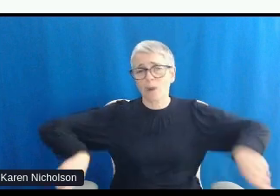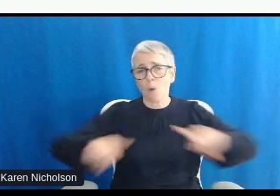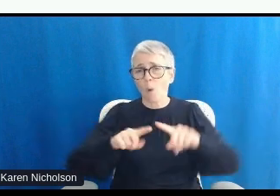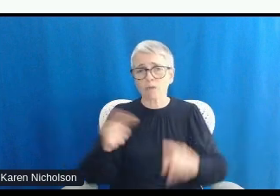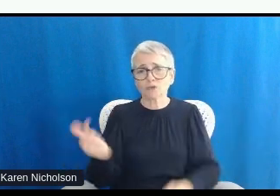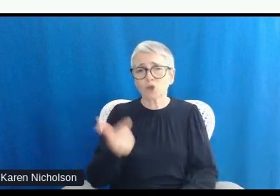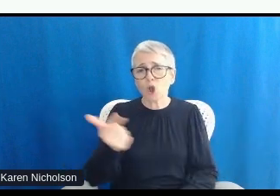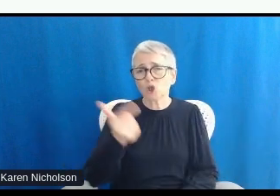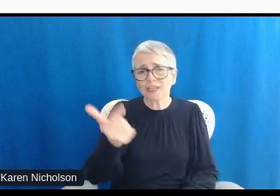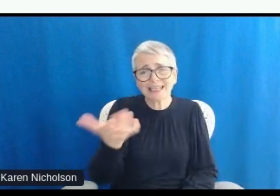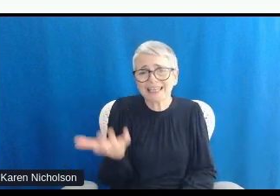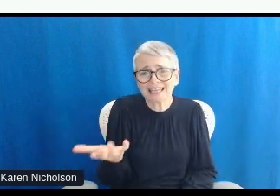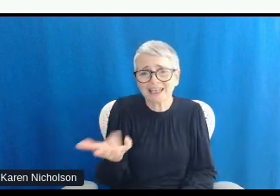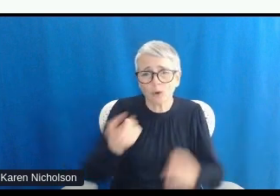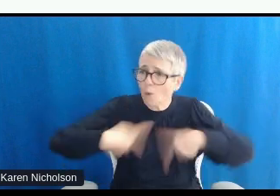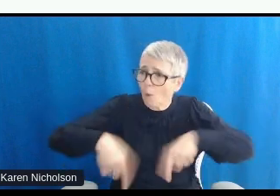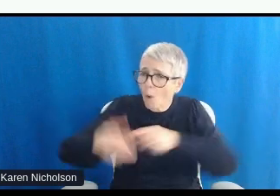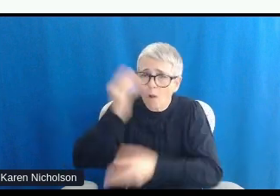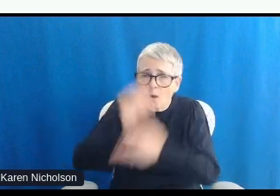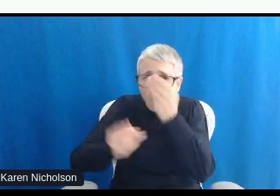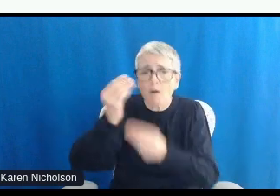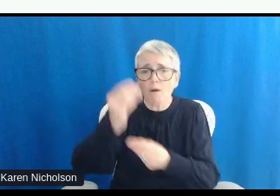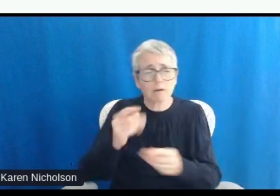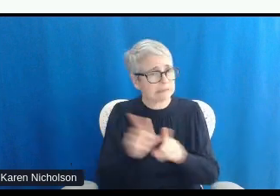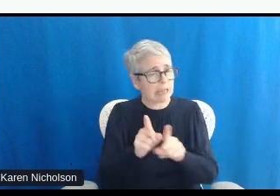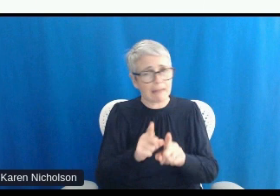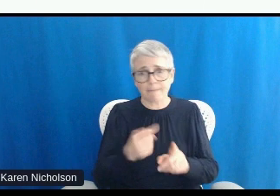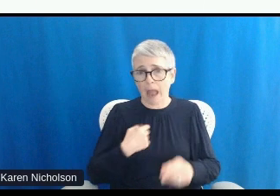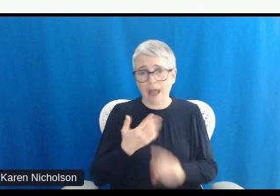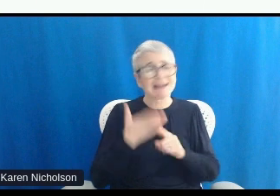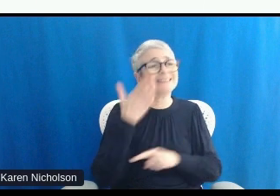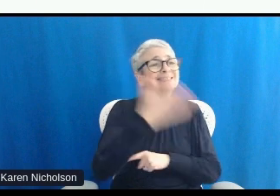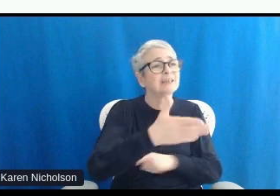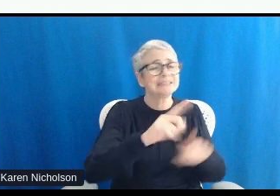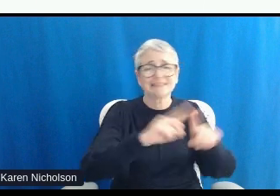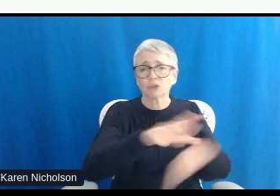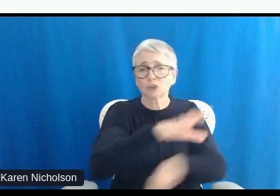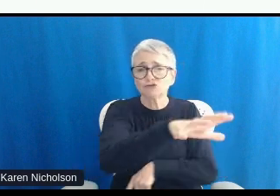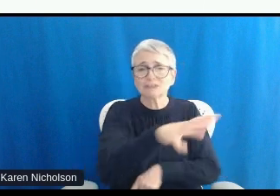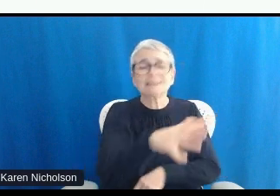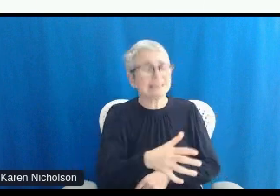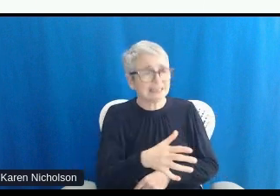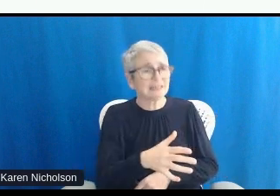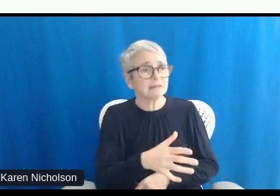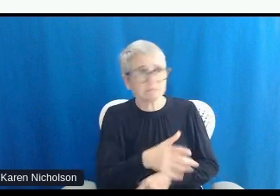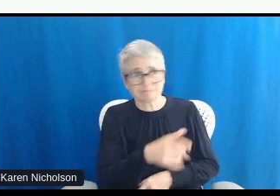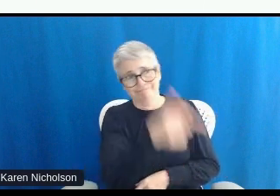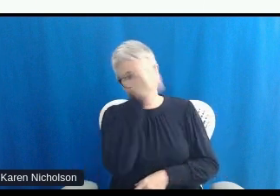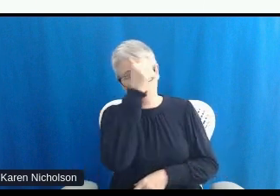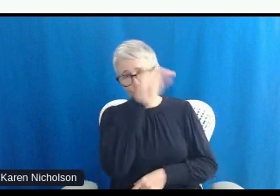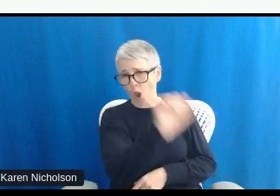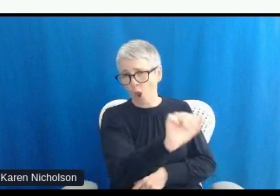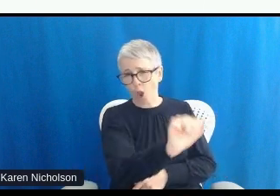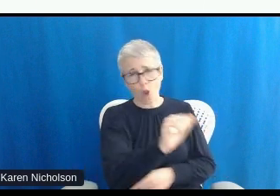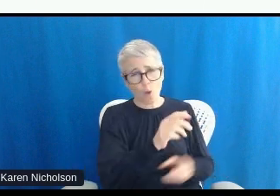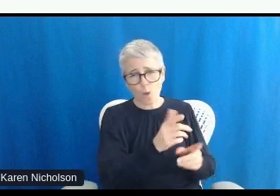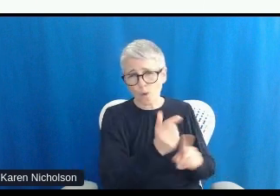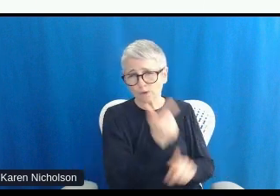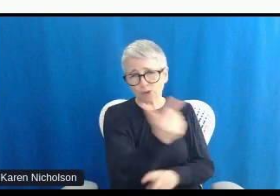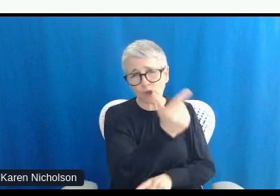I've been to and spoken to someone in understands that it is a journey and understands the importance of it.